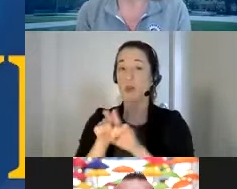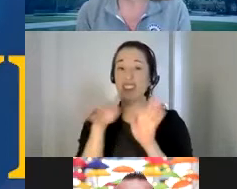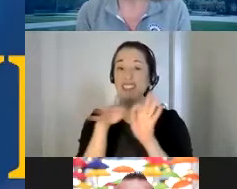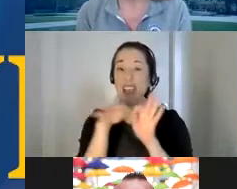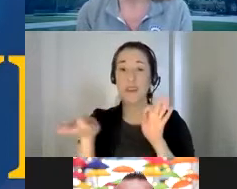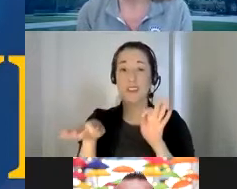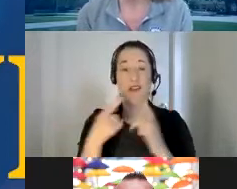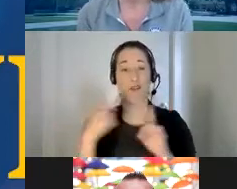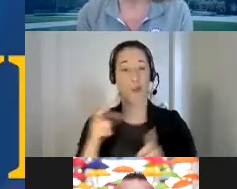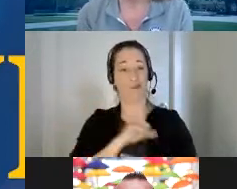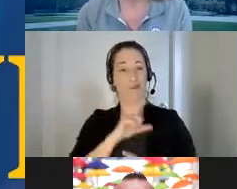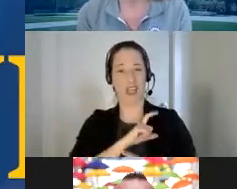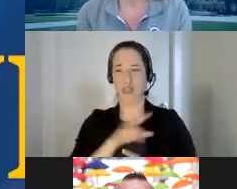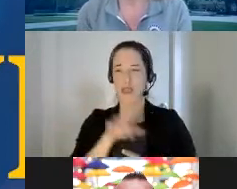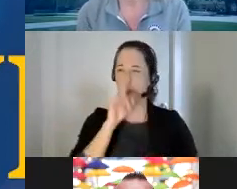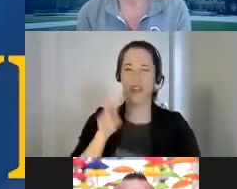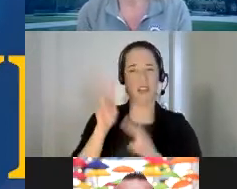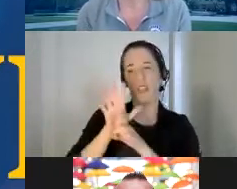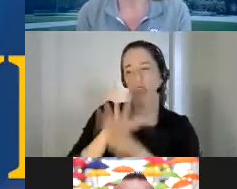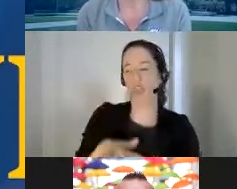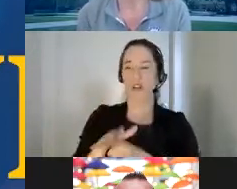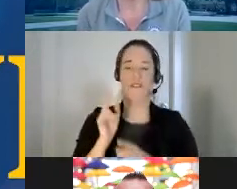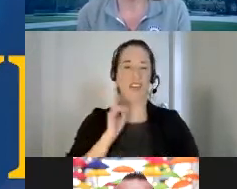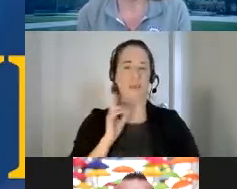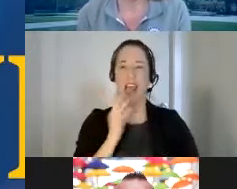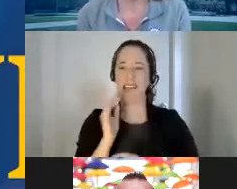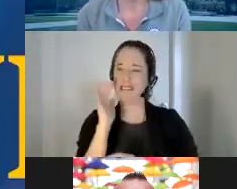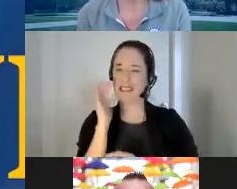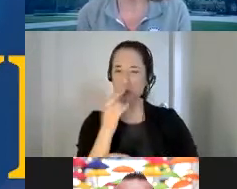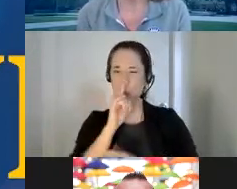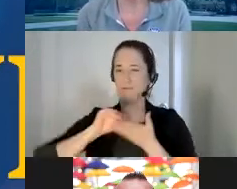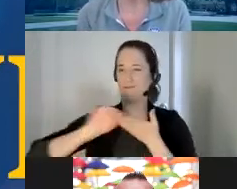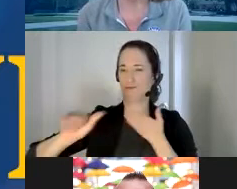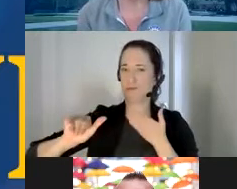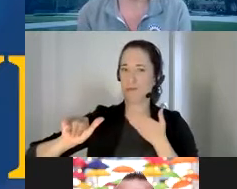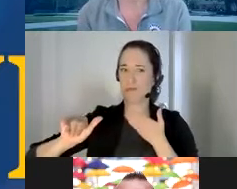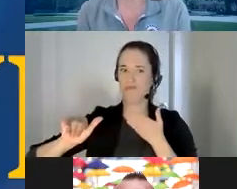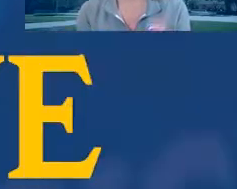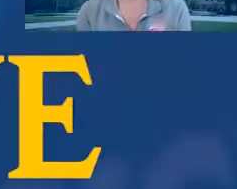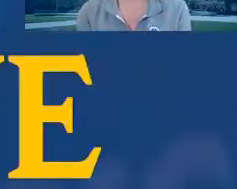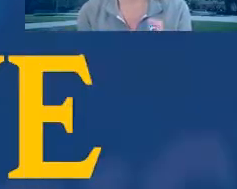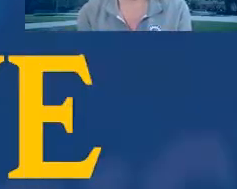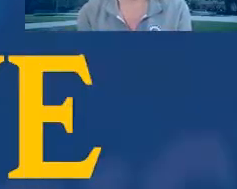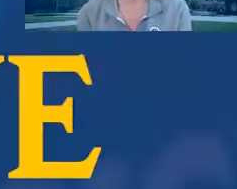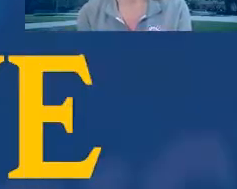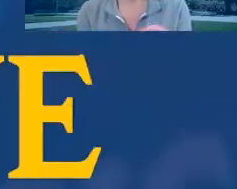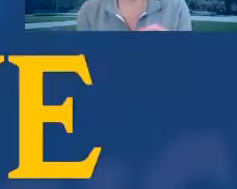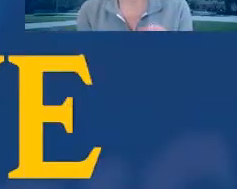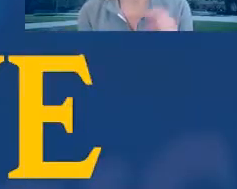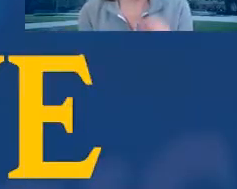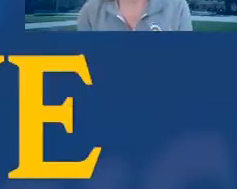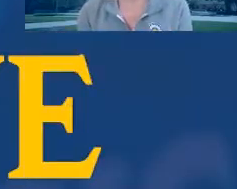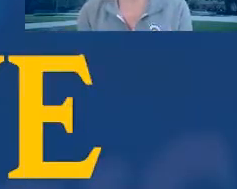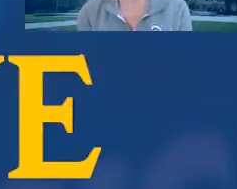that dehumanized victims and seemed to excuse the atrocities of a murderer. And so this conversation